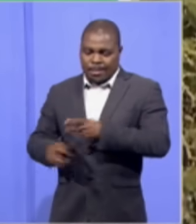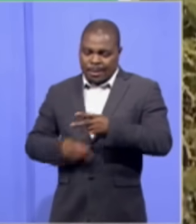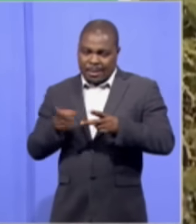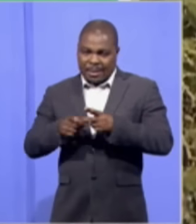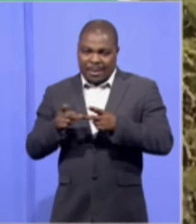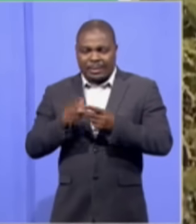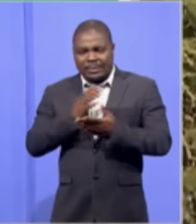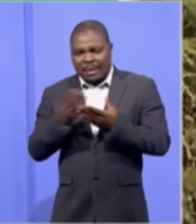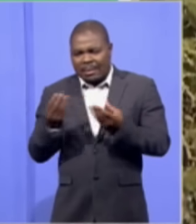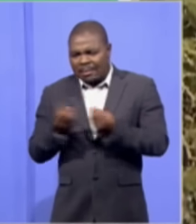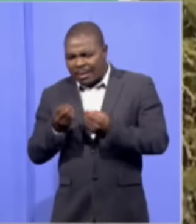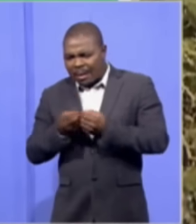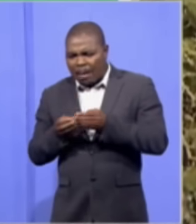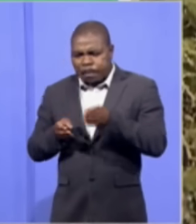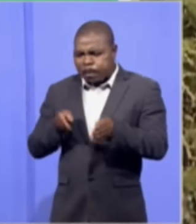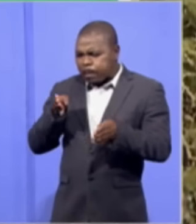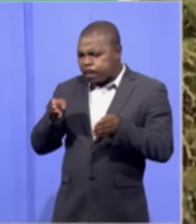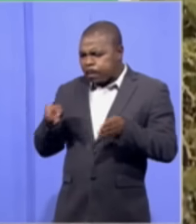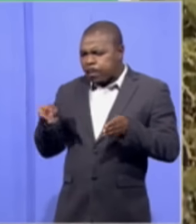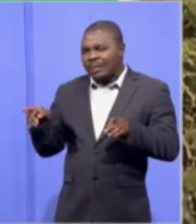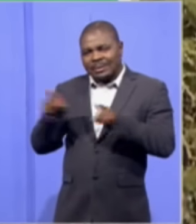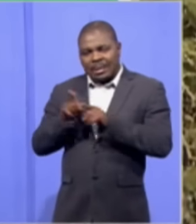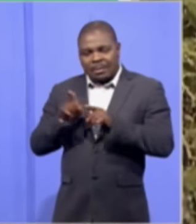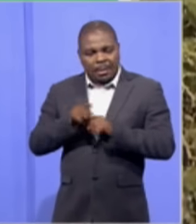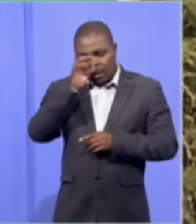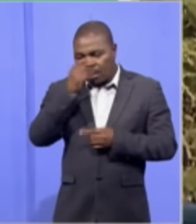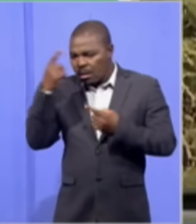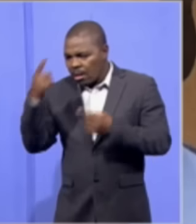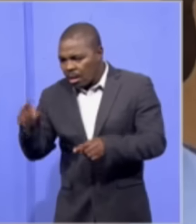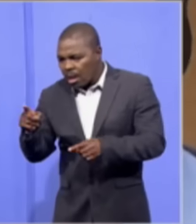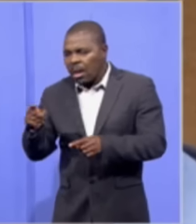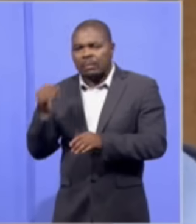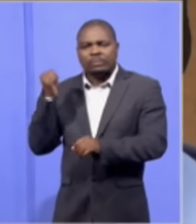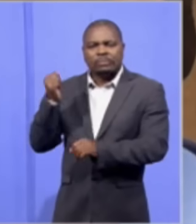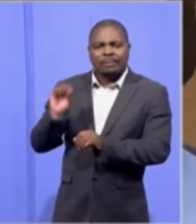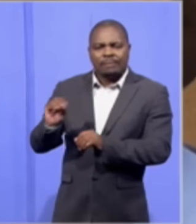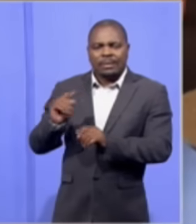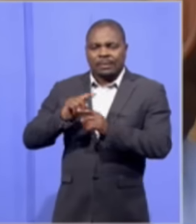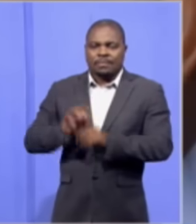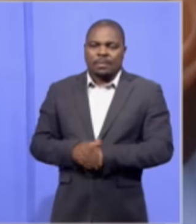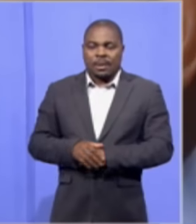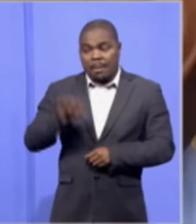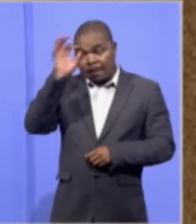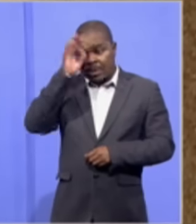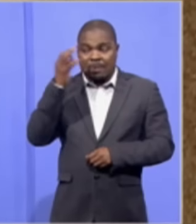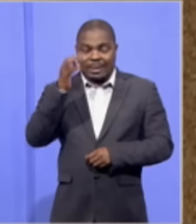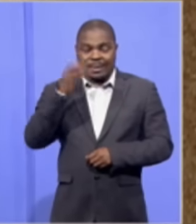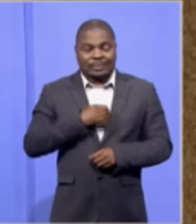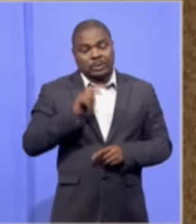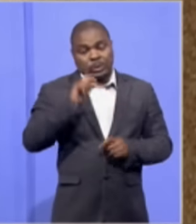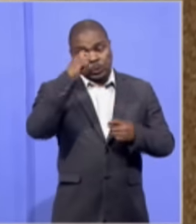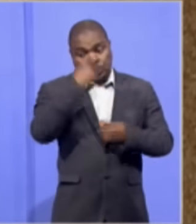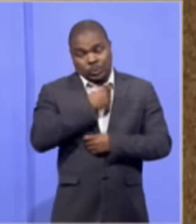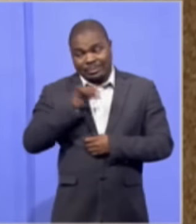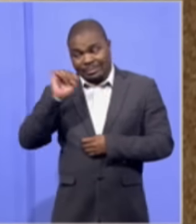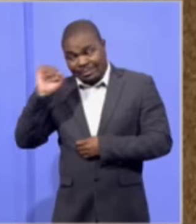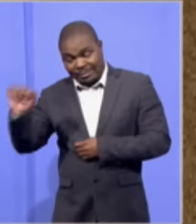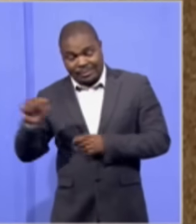tšeo di bonalago di šomišitšwe go beng molato le tšona di hweditšwe maphodisa a re mogononelwa yo e lego morwa wa motšwasehlabelo